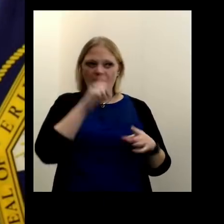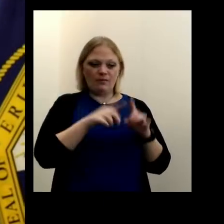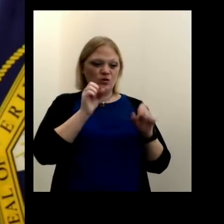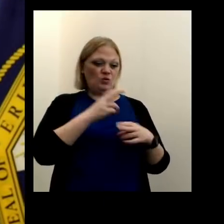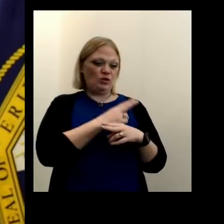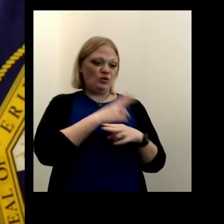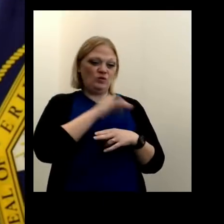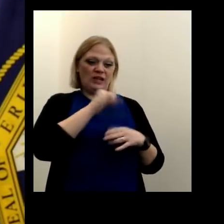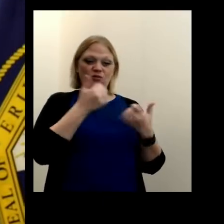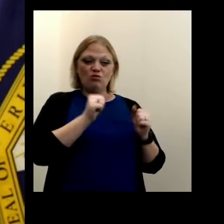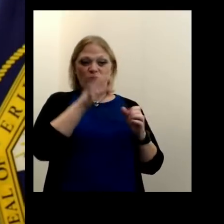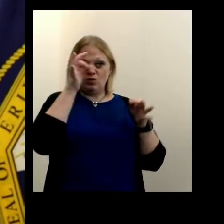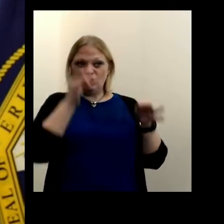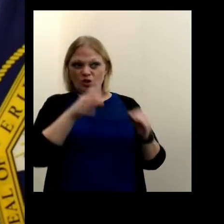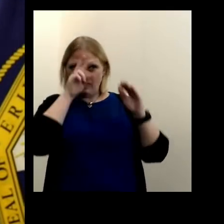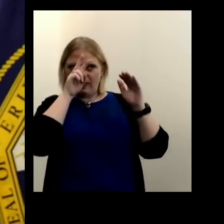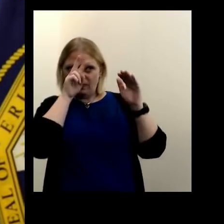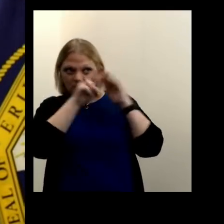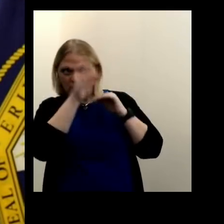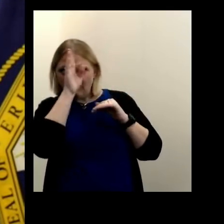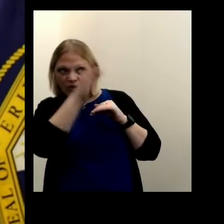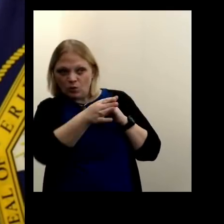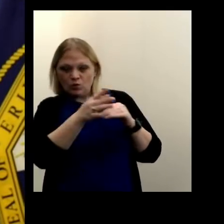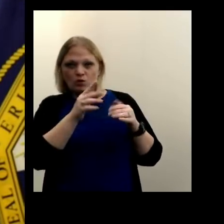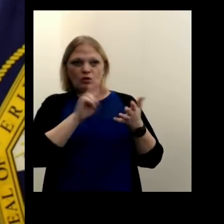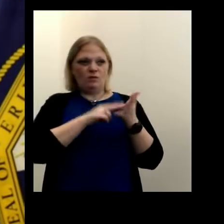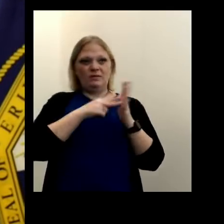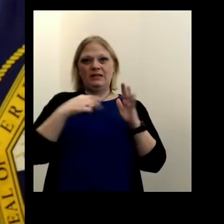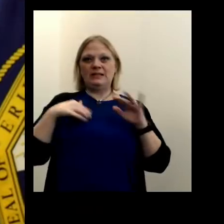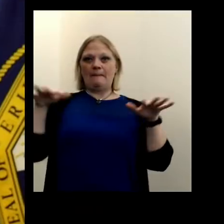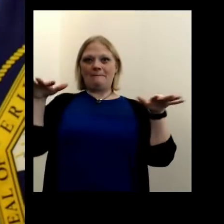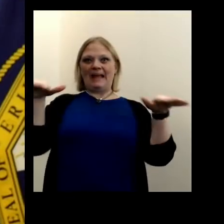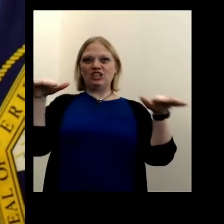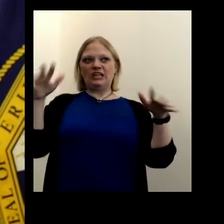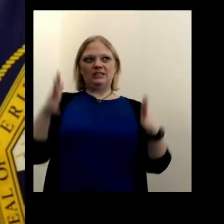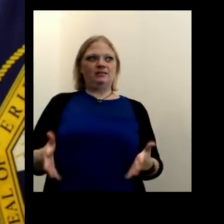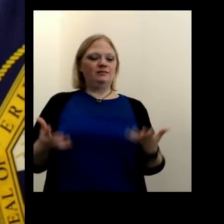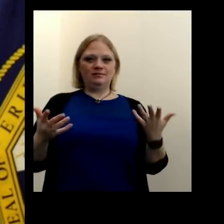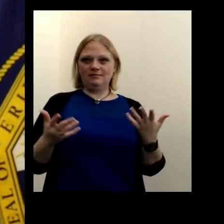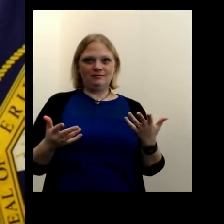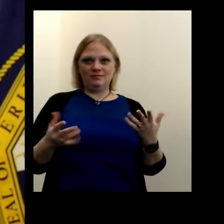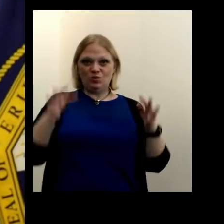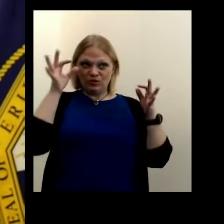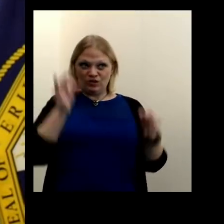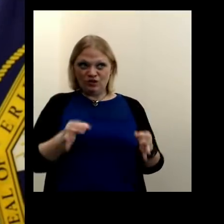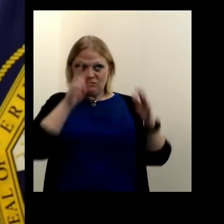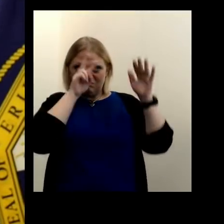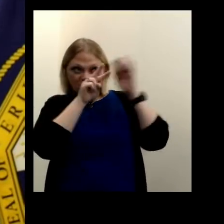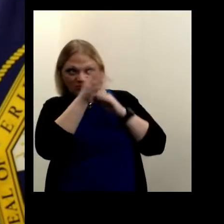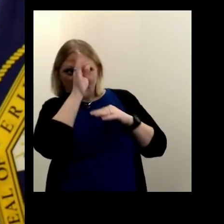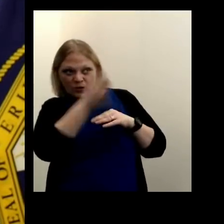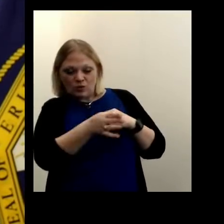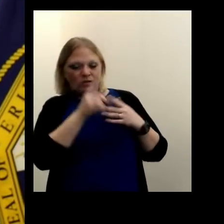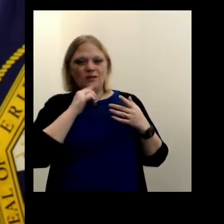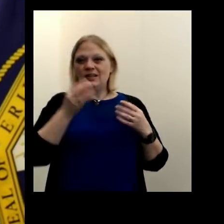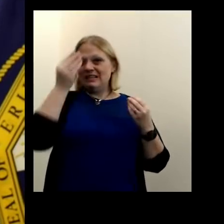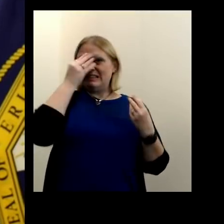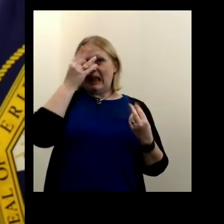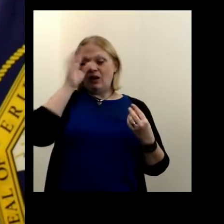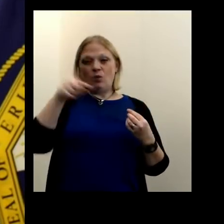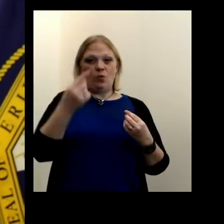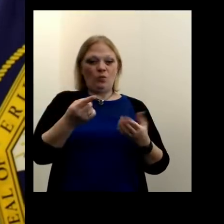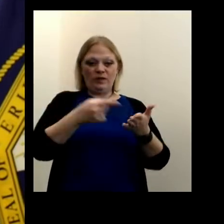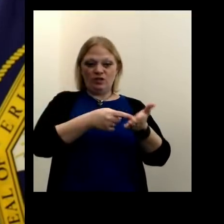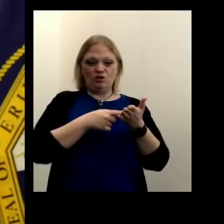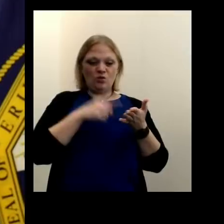to try to determine the future, and I'd have to be a magician to try to determine what's going to happen in the future, because the data can only show us what